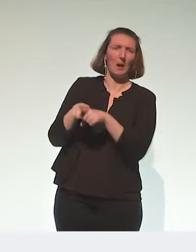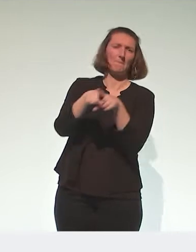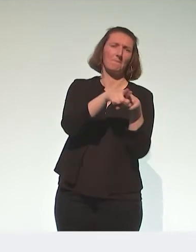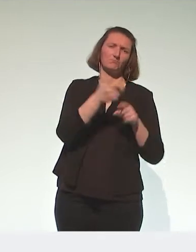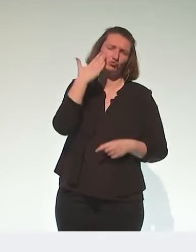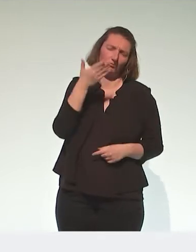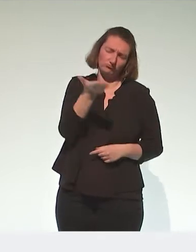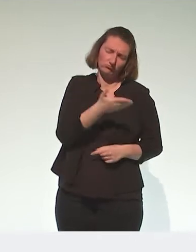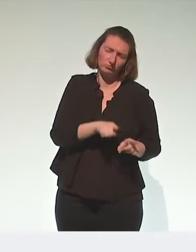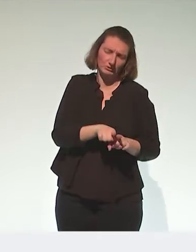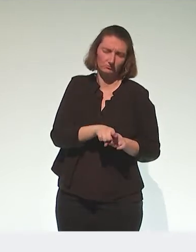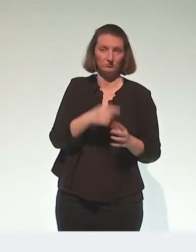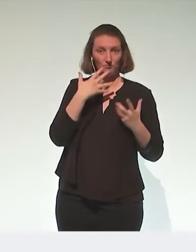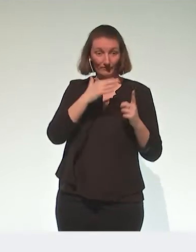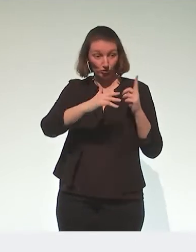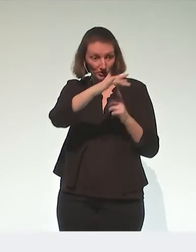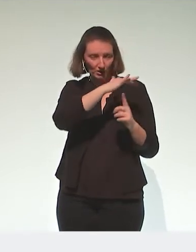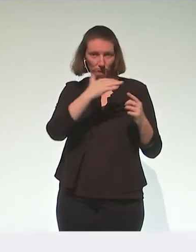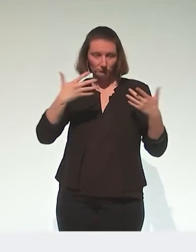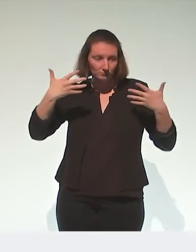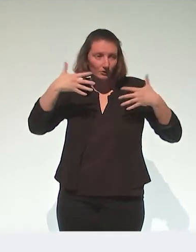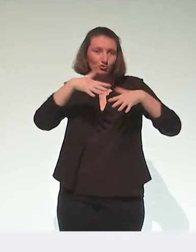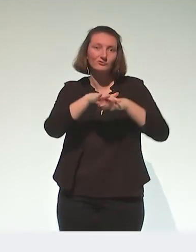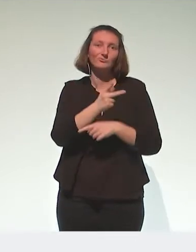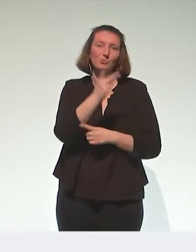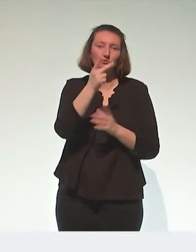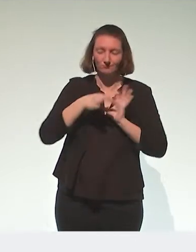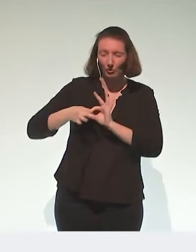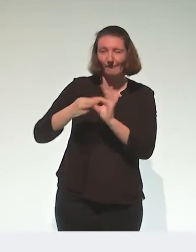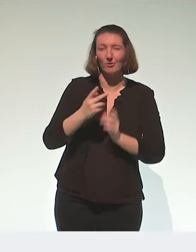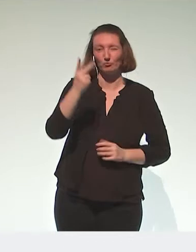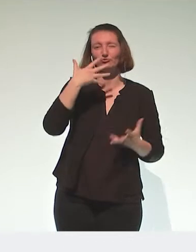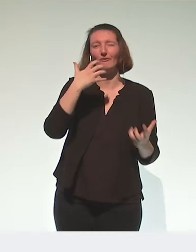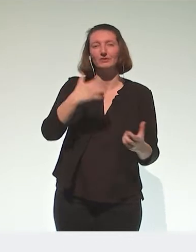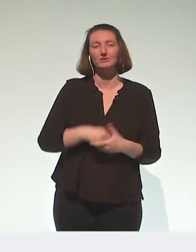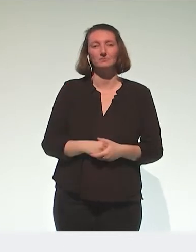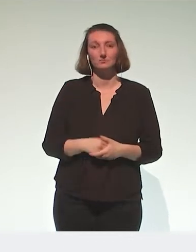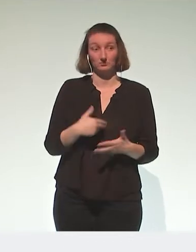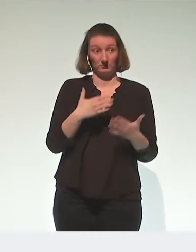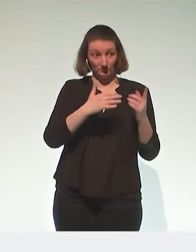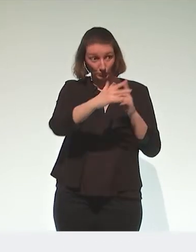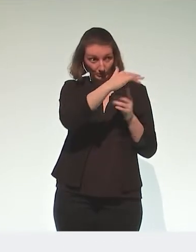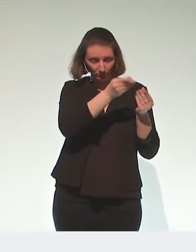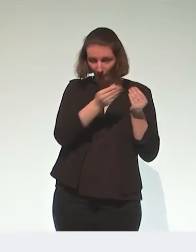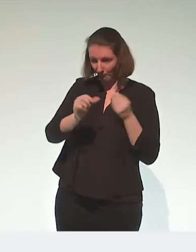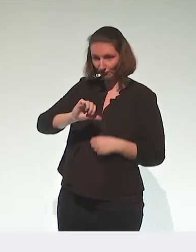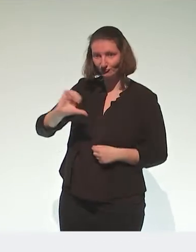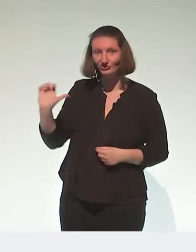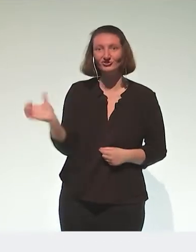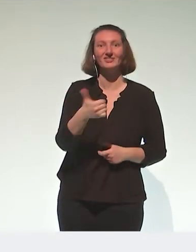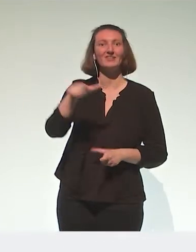Our shared goal is to build more inclusive and more supportive societies where